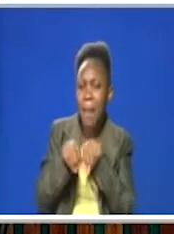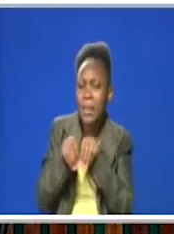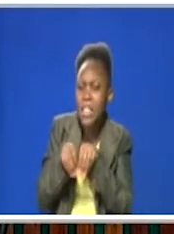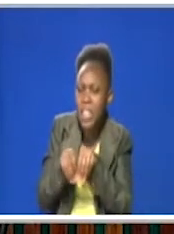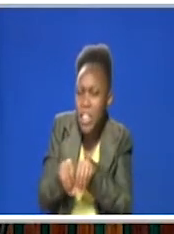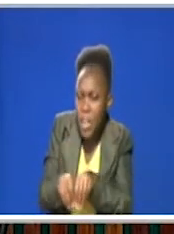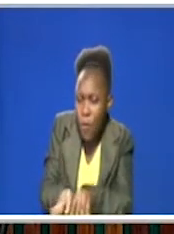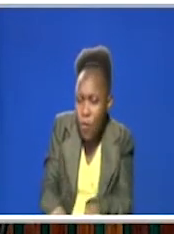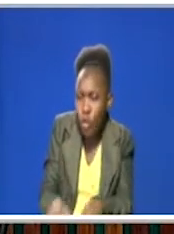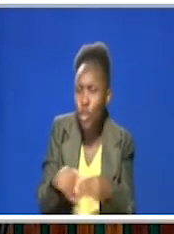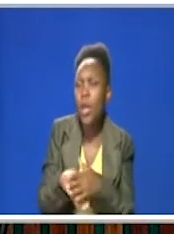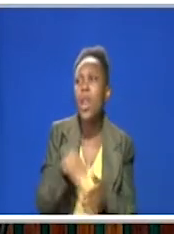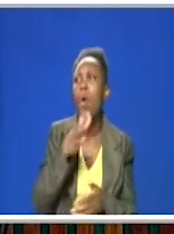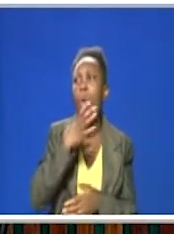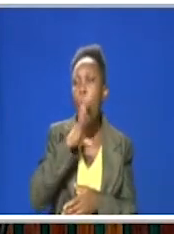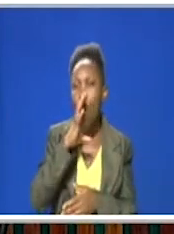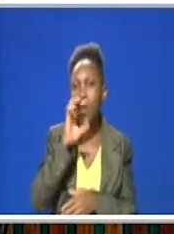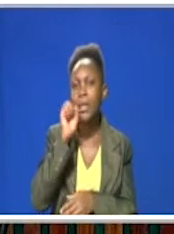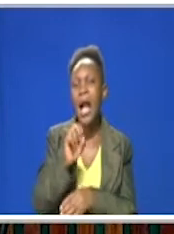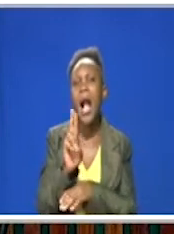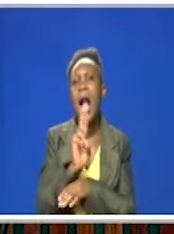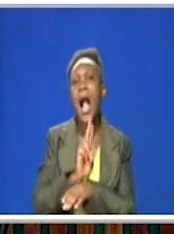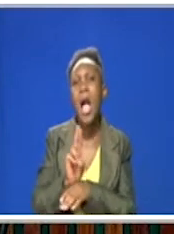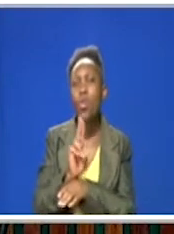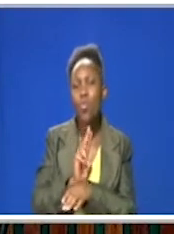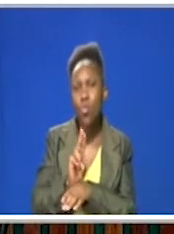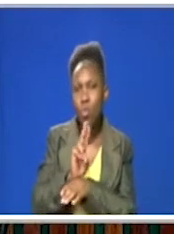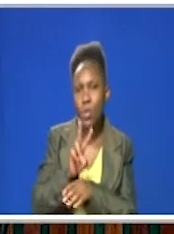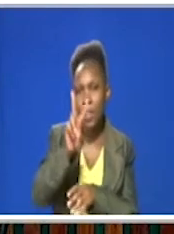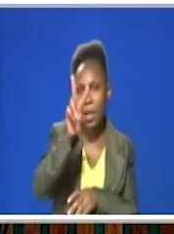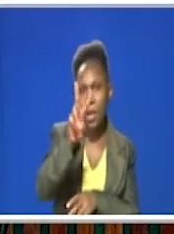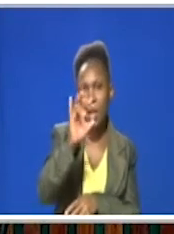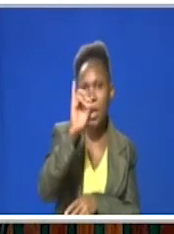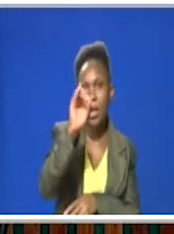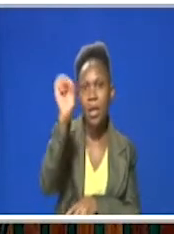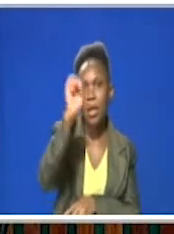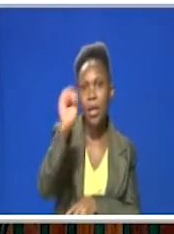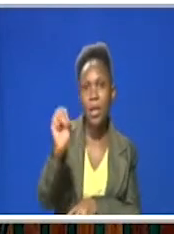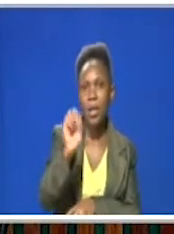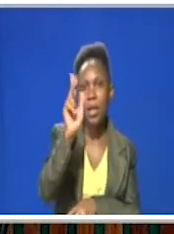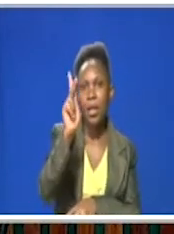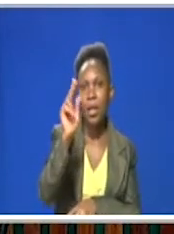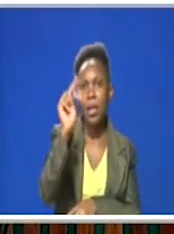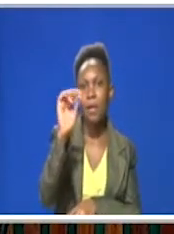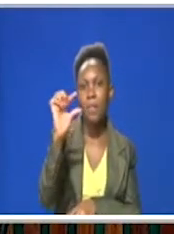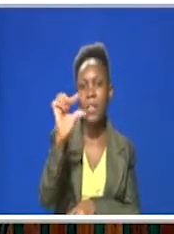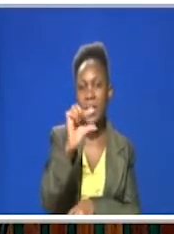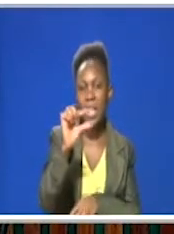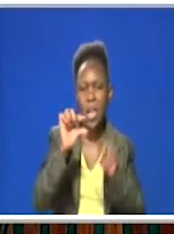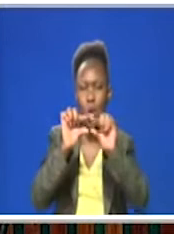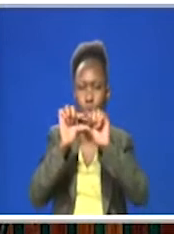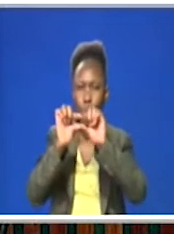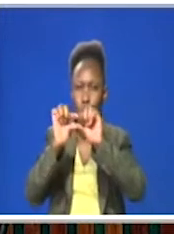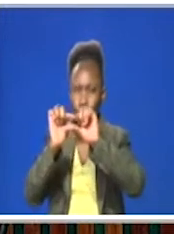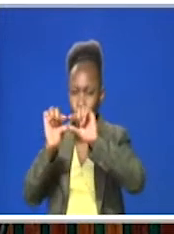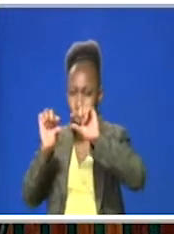we can use a dialysis tube or a Fisking tube or a Fisking tubing, the one that I